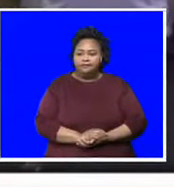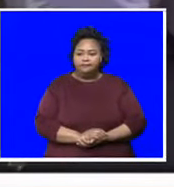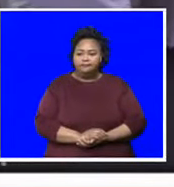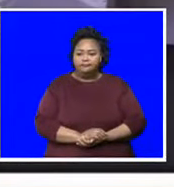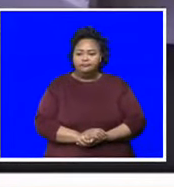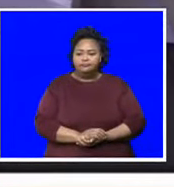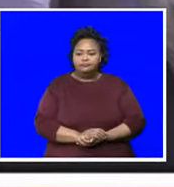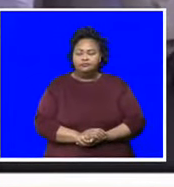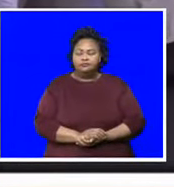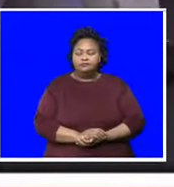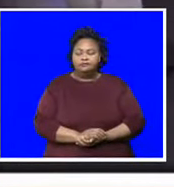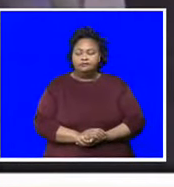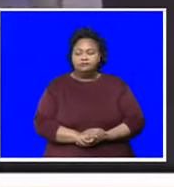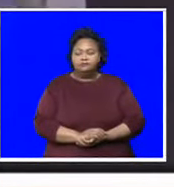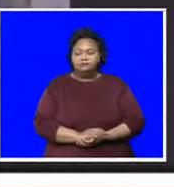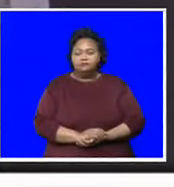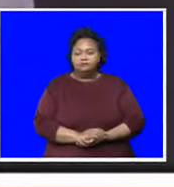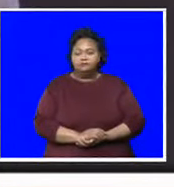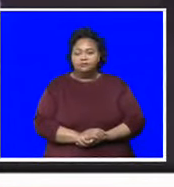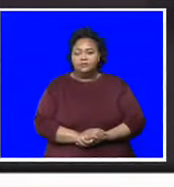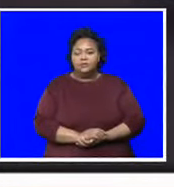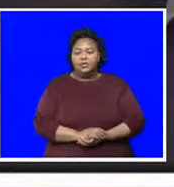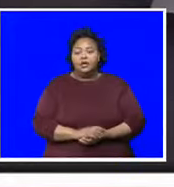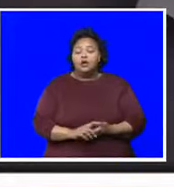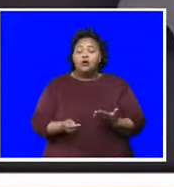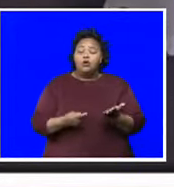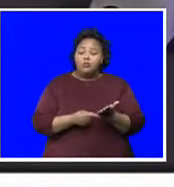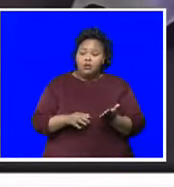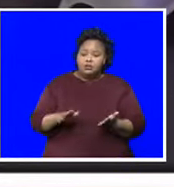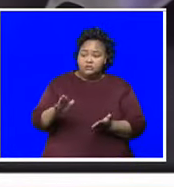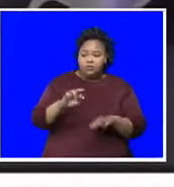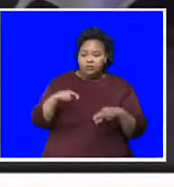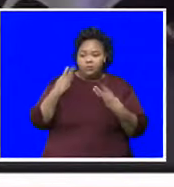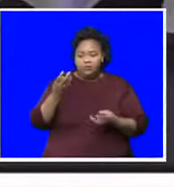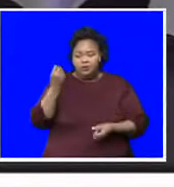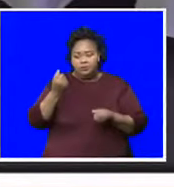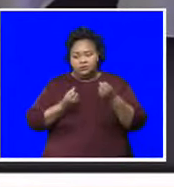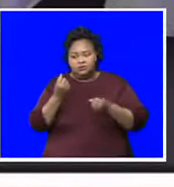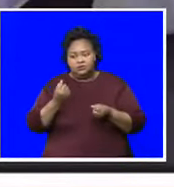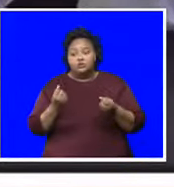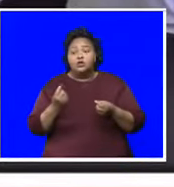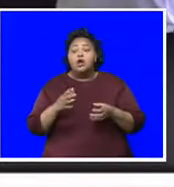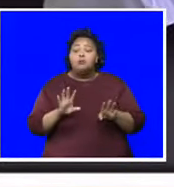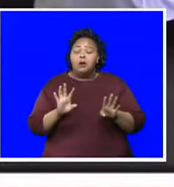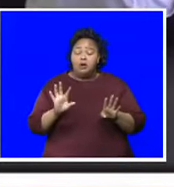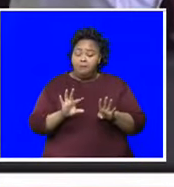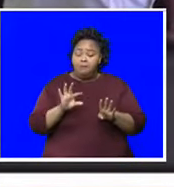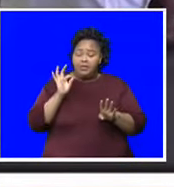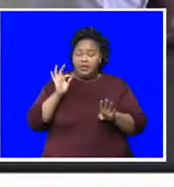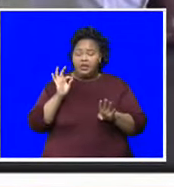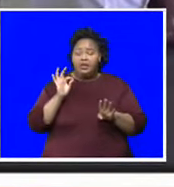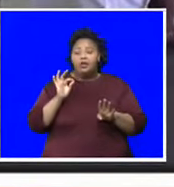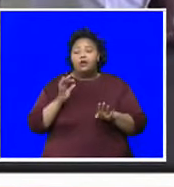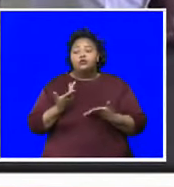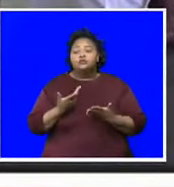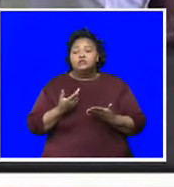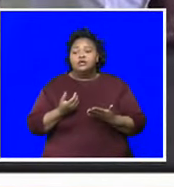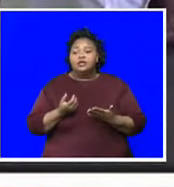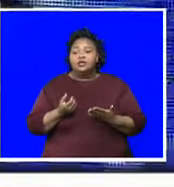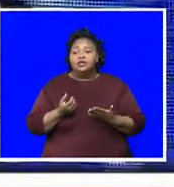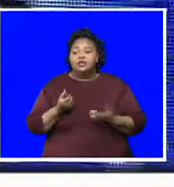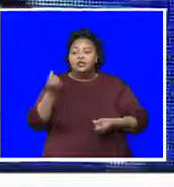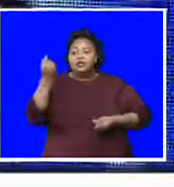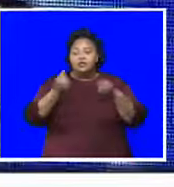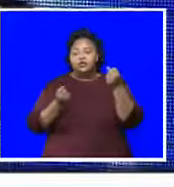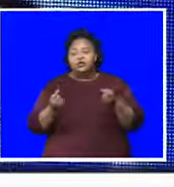disc. The motorists in urban areas have an abundance of choice in selecting the best service.